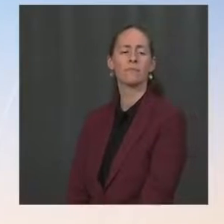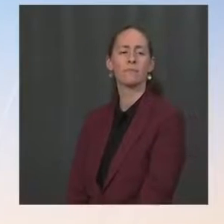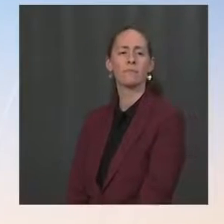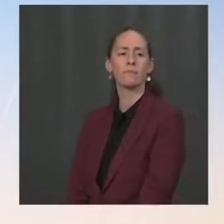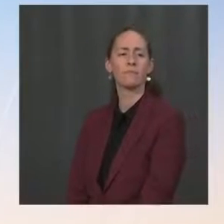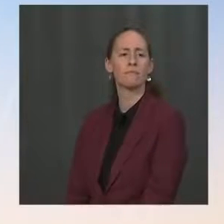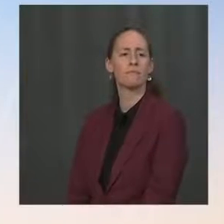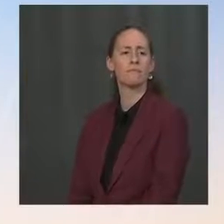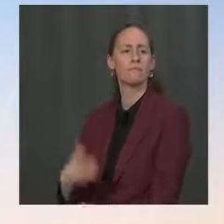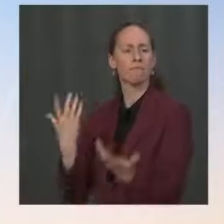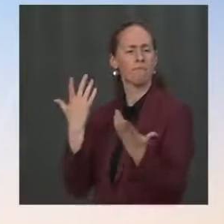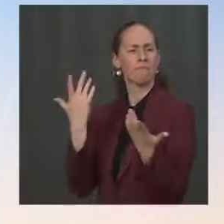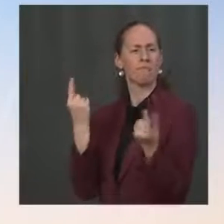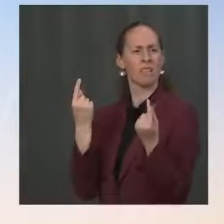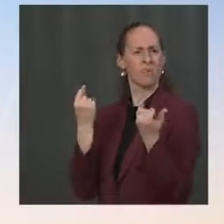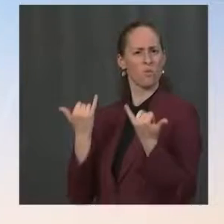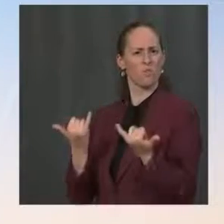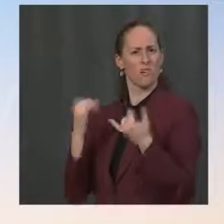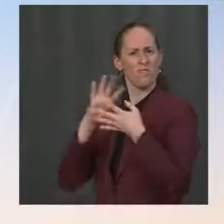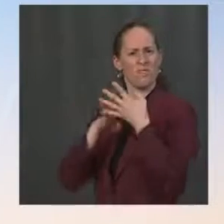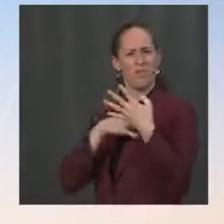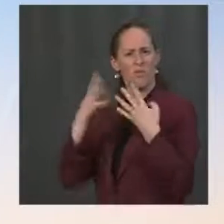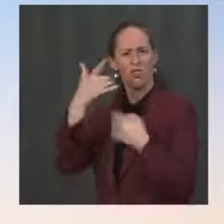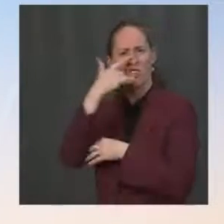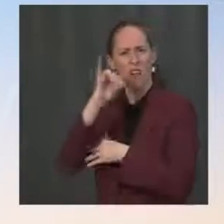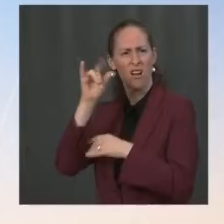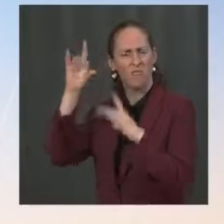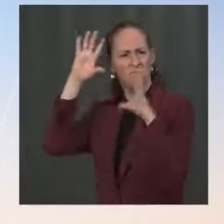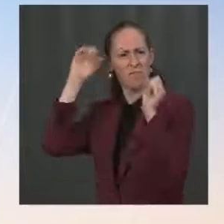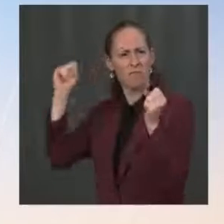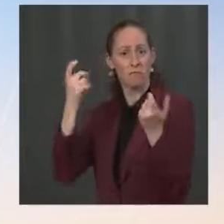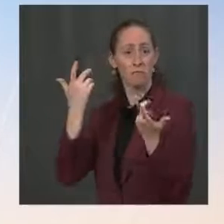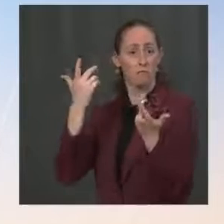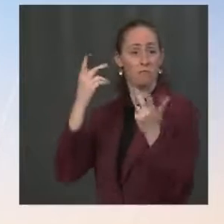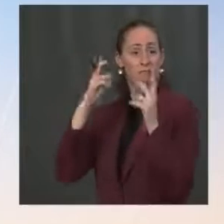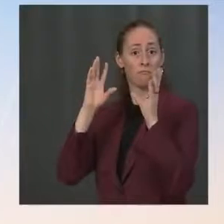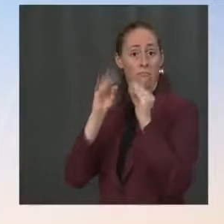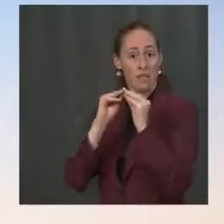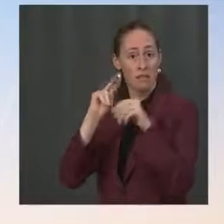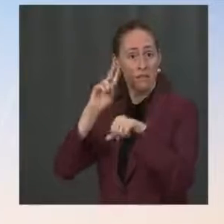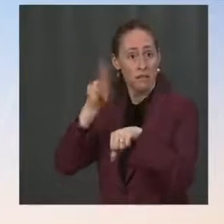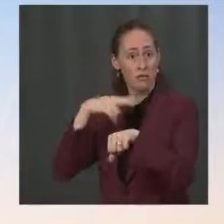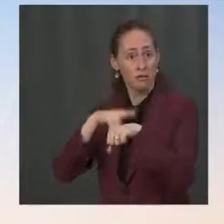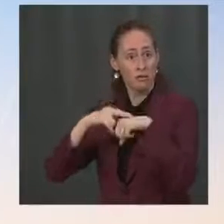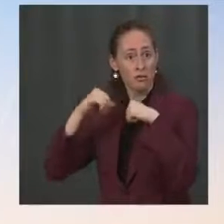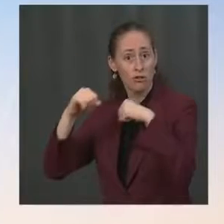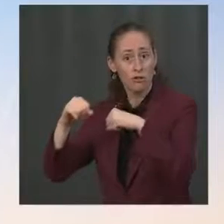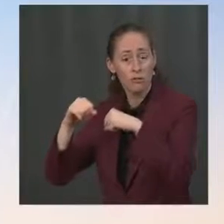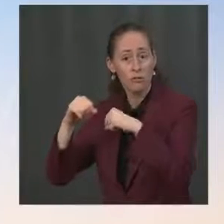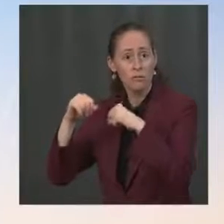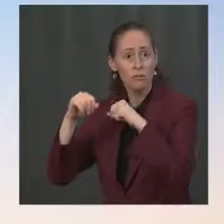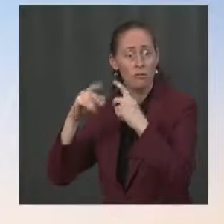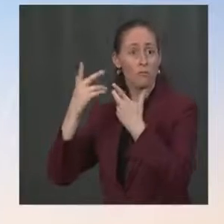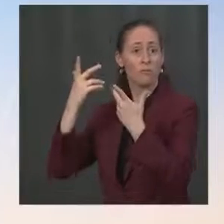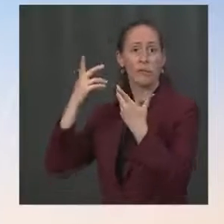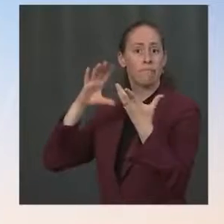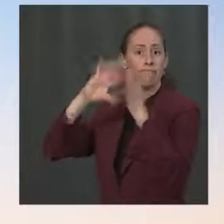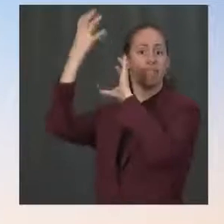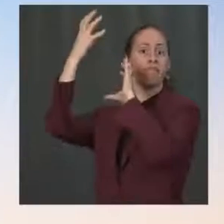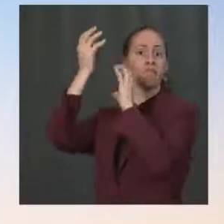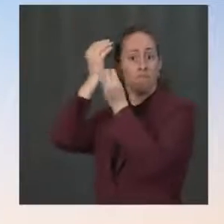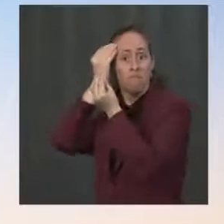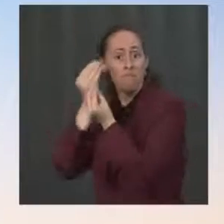hour by his national security team, and that's when the first reports were coming in of this. Walk us through what he did over those coming hours, just some